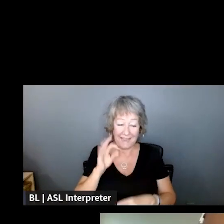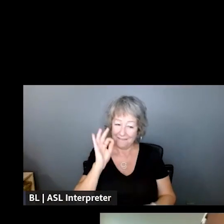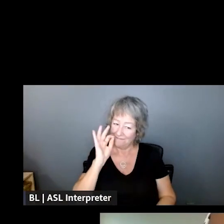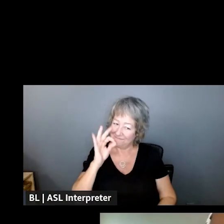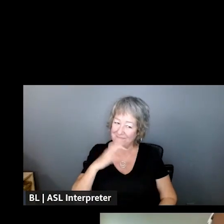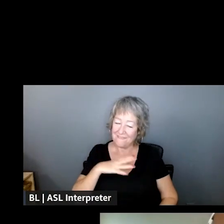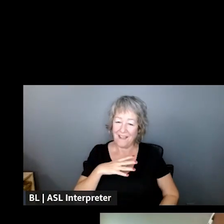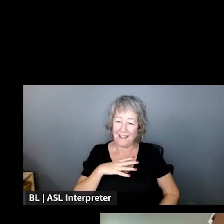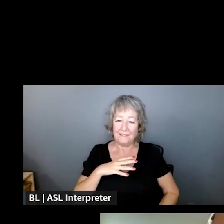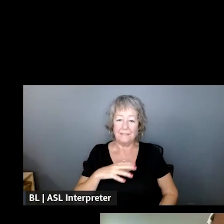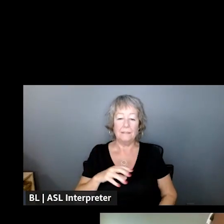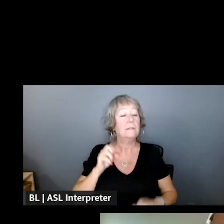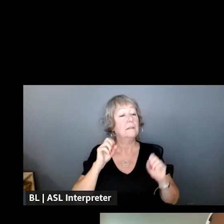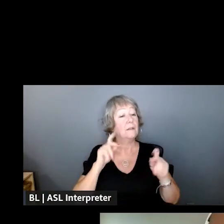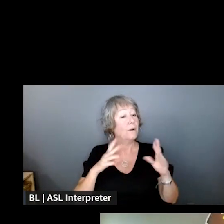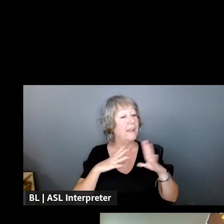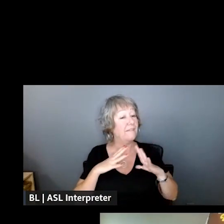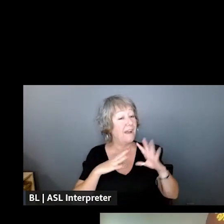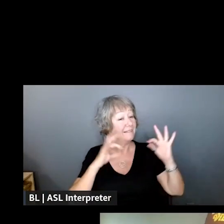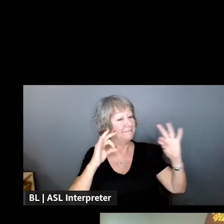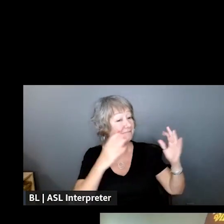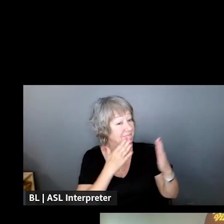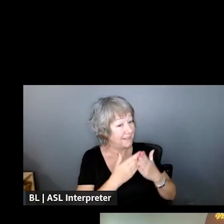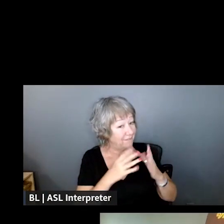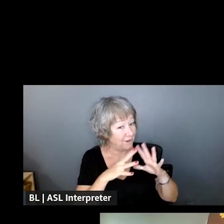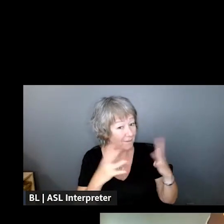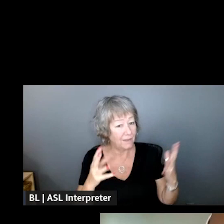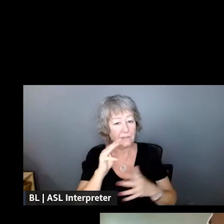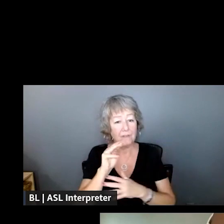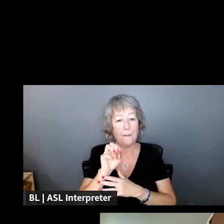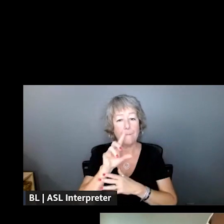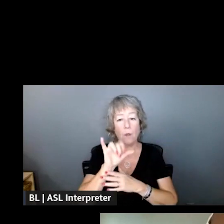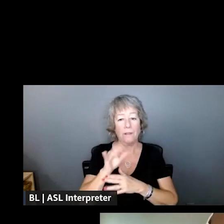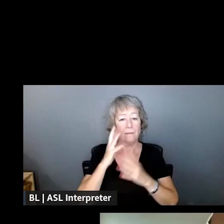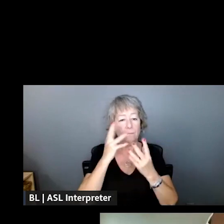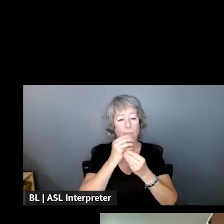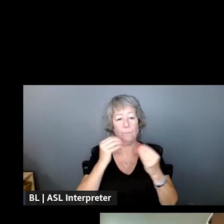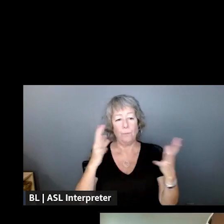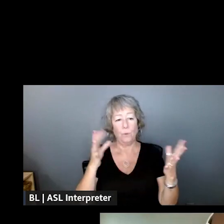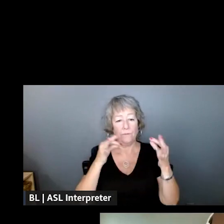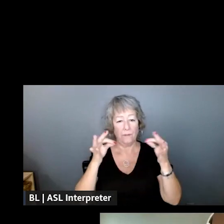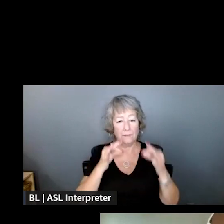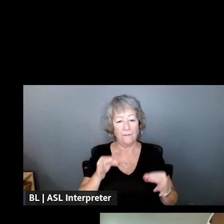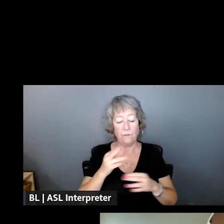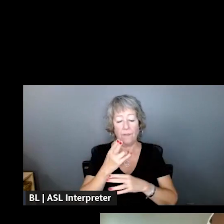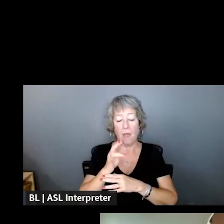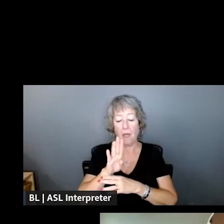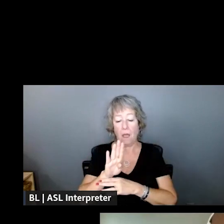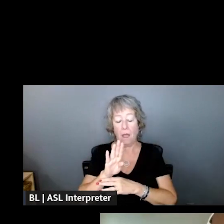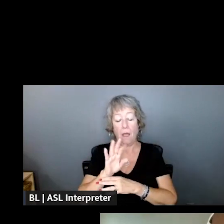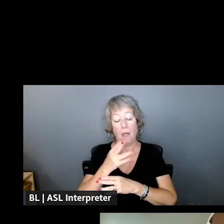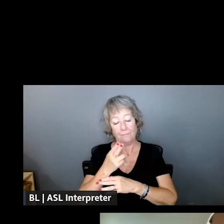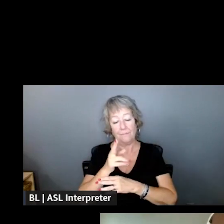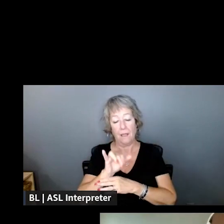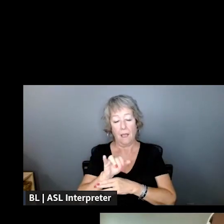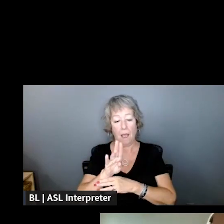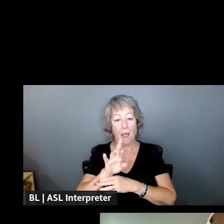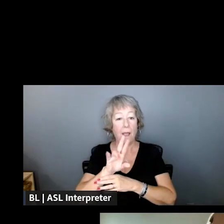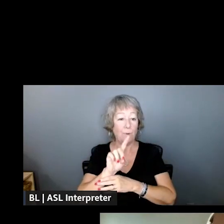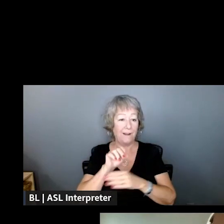Yeah. Okay, sure. Thank you. Thanks a lot, Molly, for the beautiful explanation of the hybrid access feature, and thanks, Jeff, for